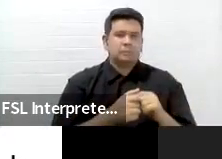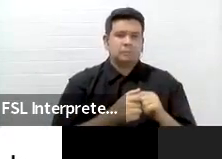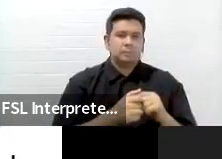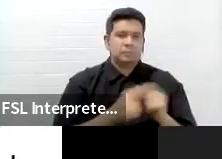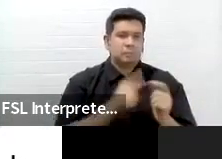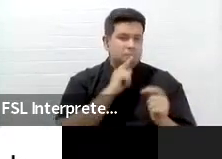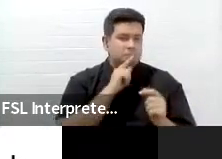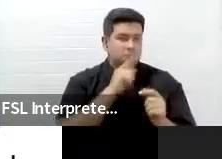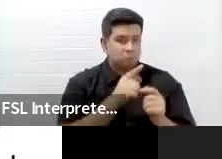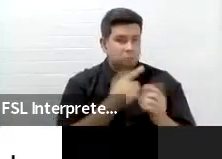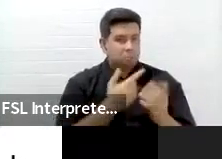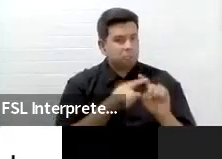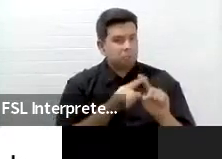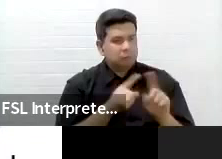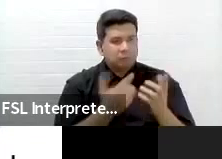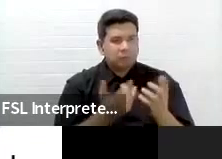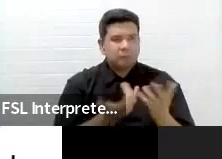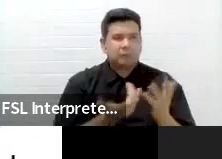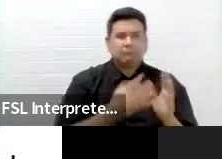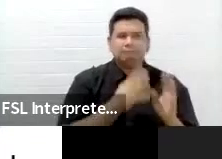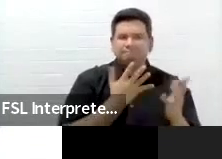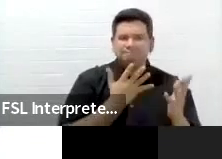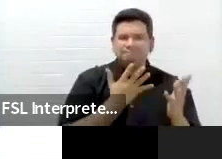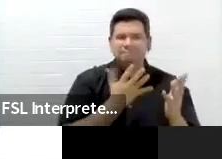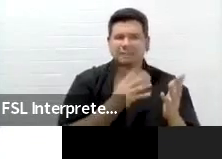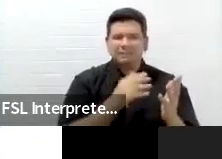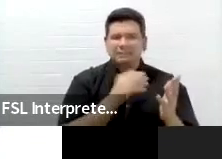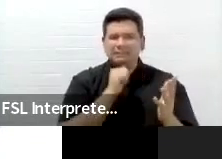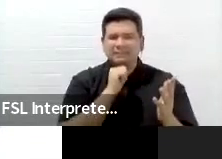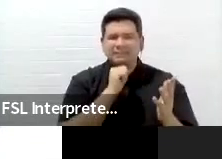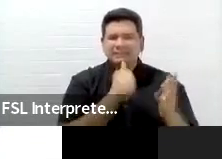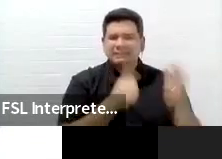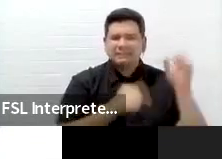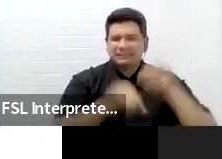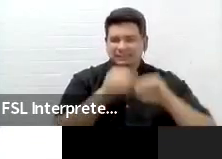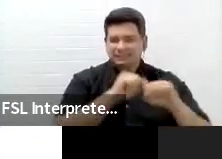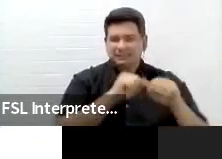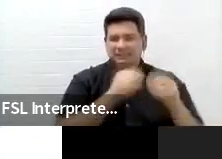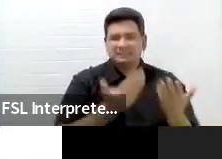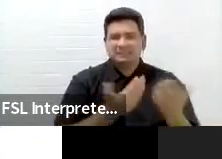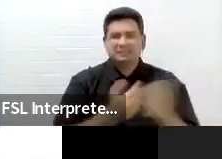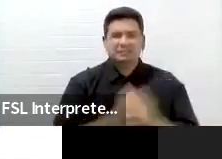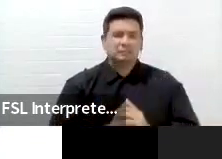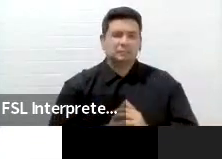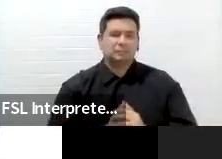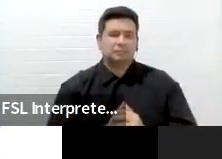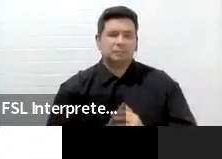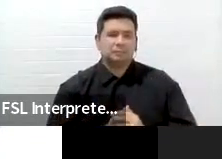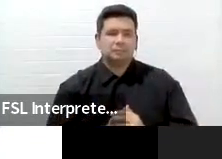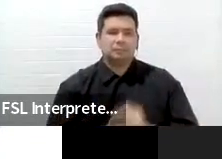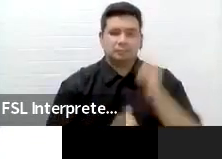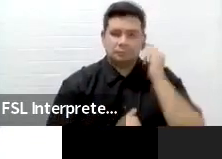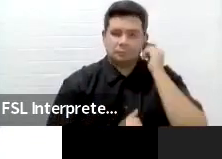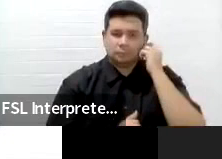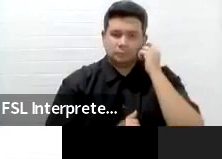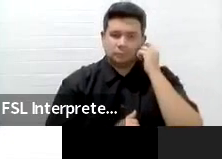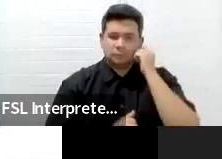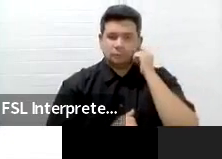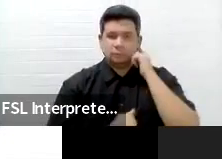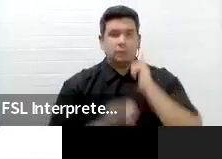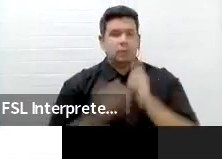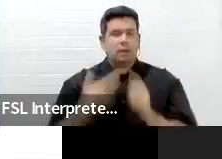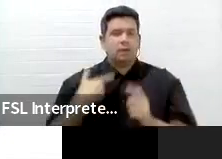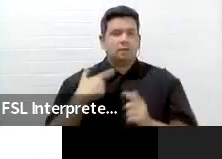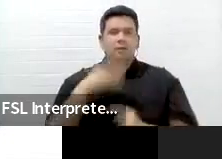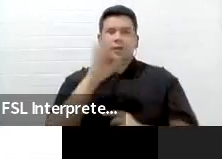conventional, non-scientific based mitigation. So in 1918 census even, no, there was